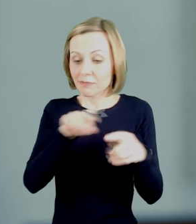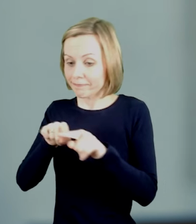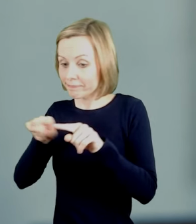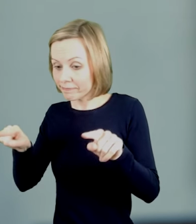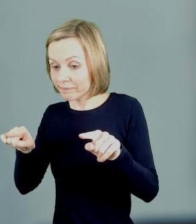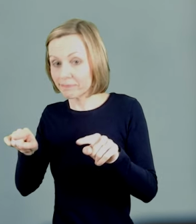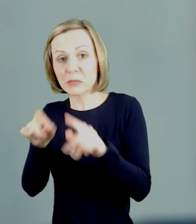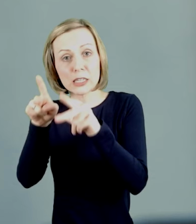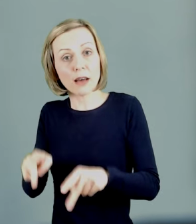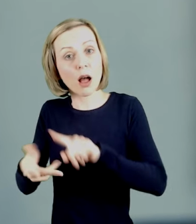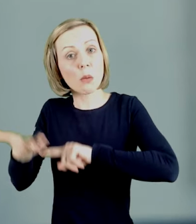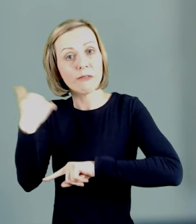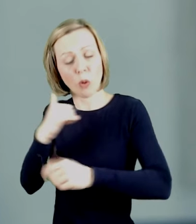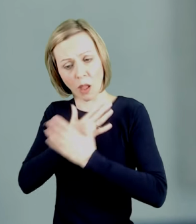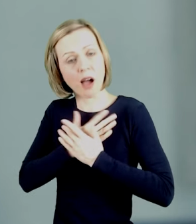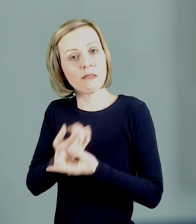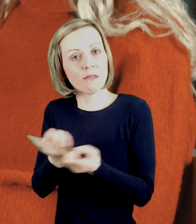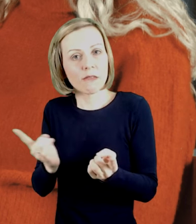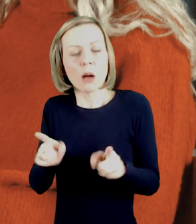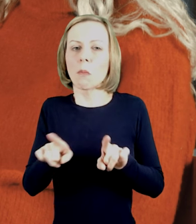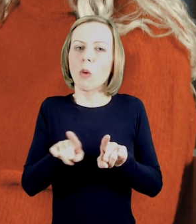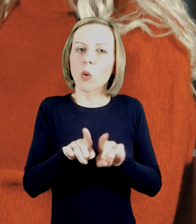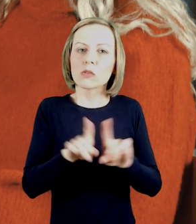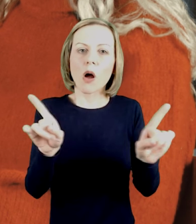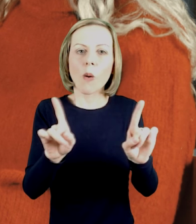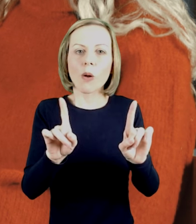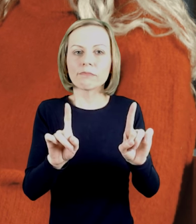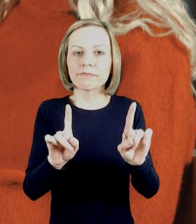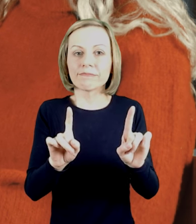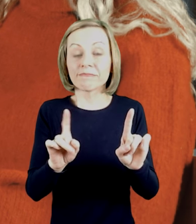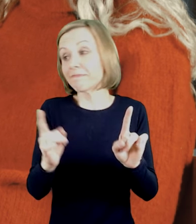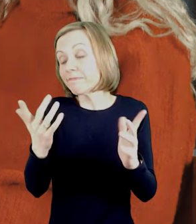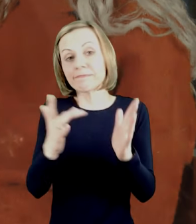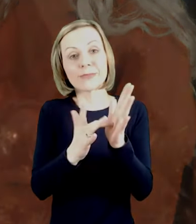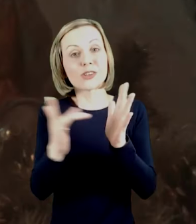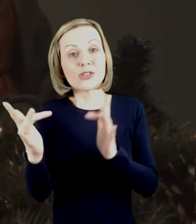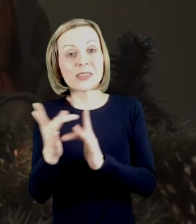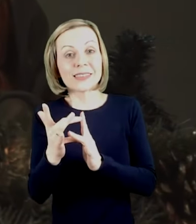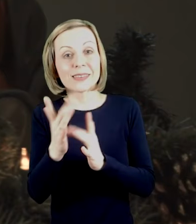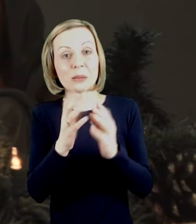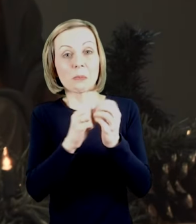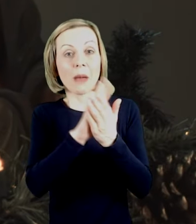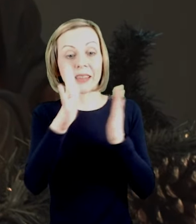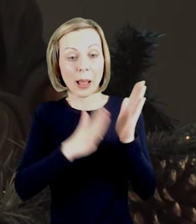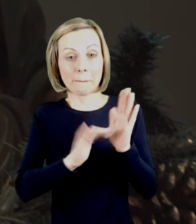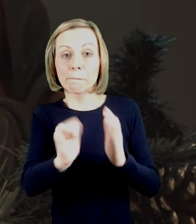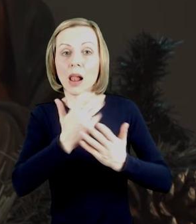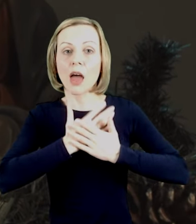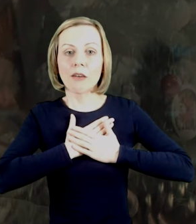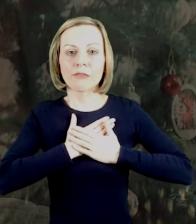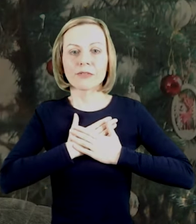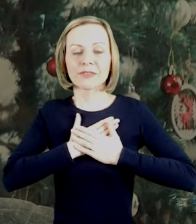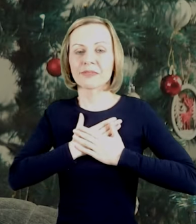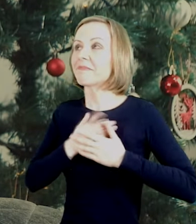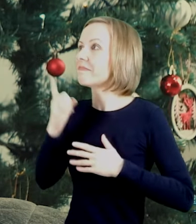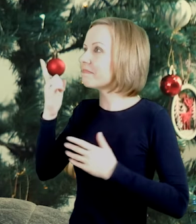Love for those who've gone before us. And the love of the Christ child at Bethlehem.